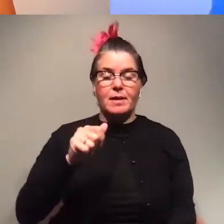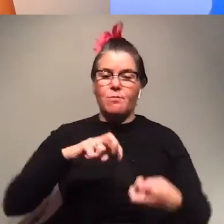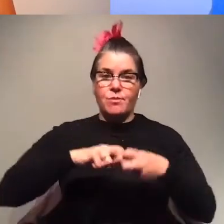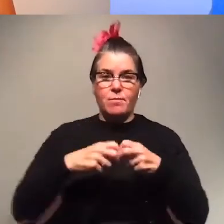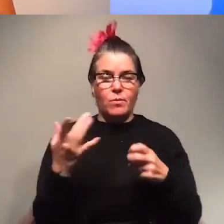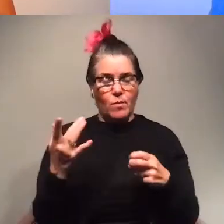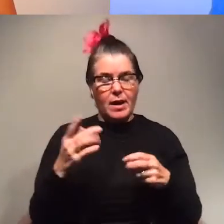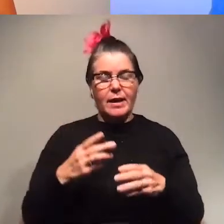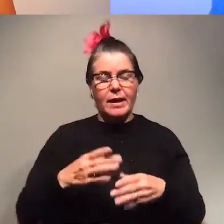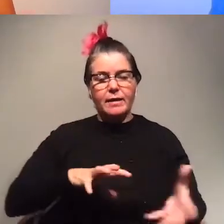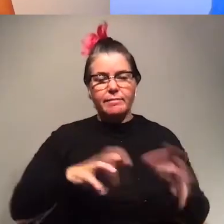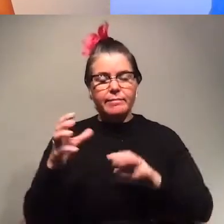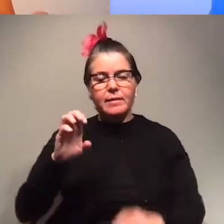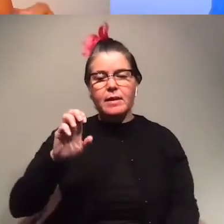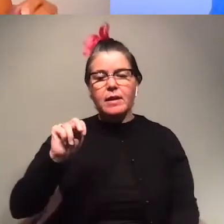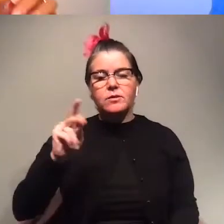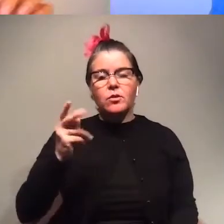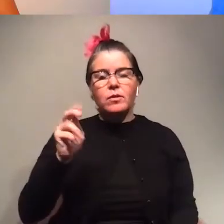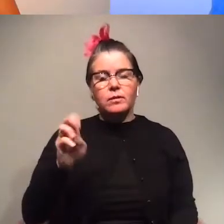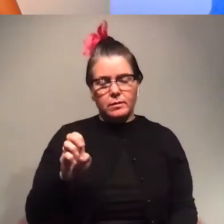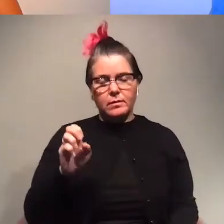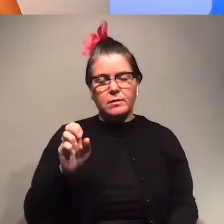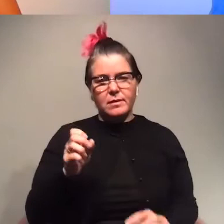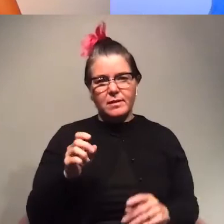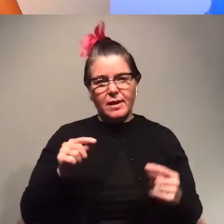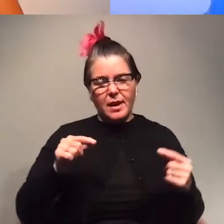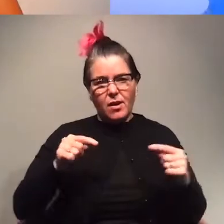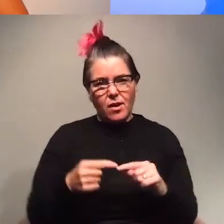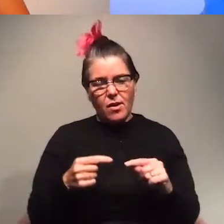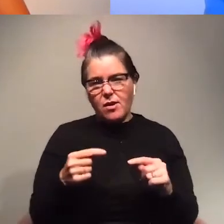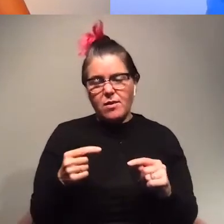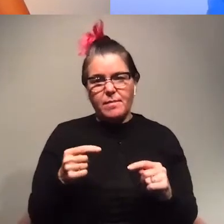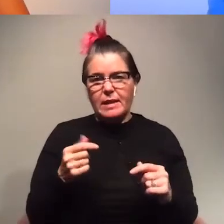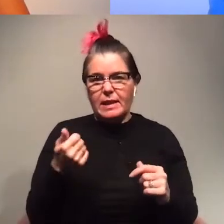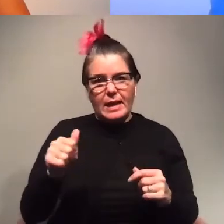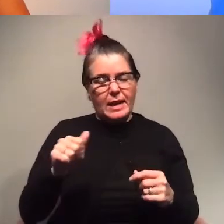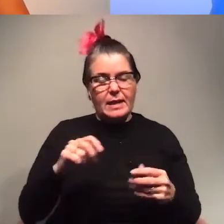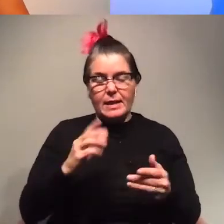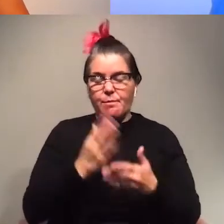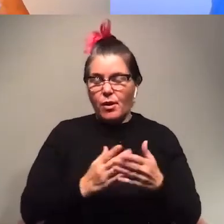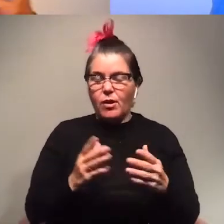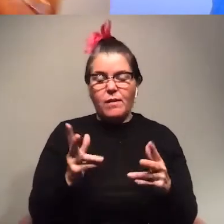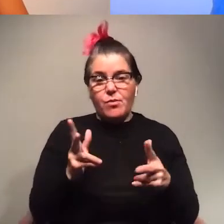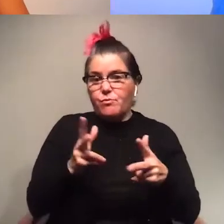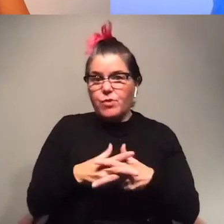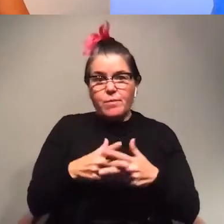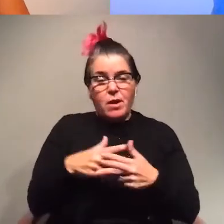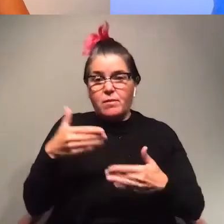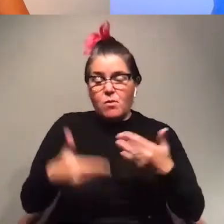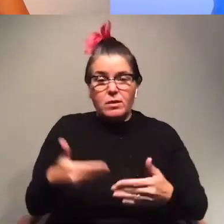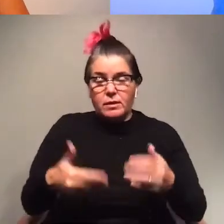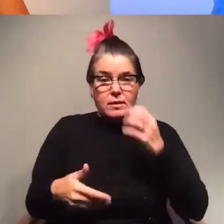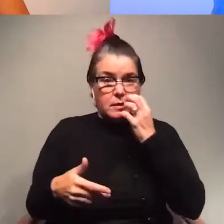endocrine disruptor. So it can have harm to just any part of the reproductive process, and is